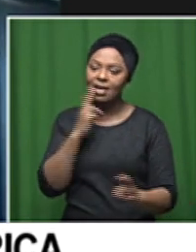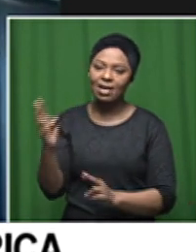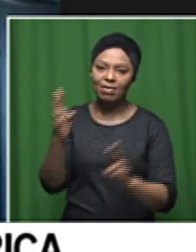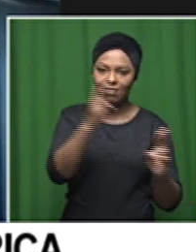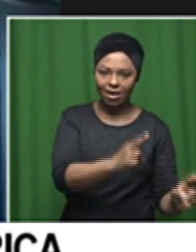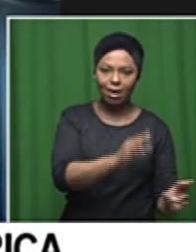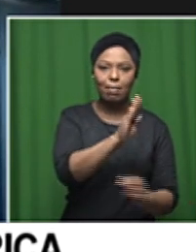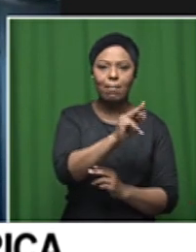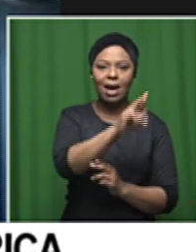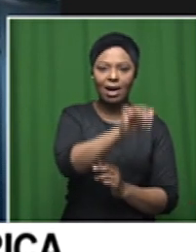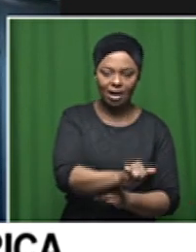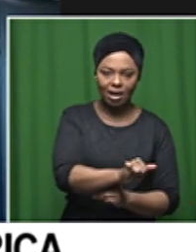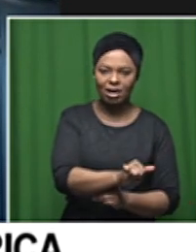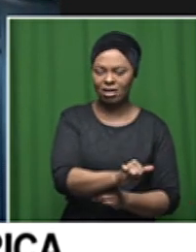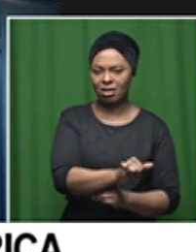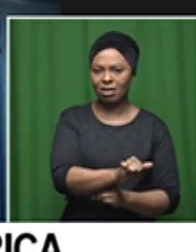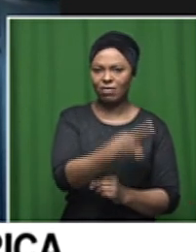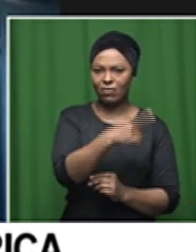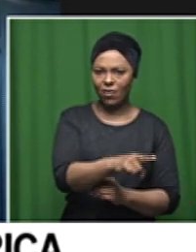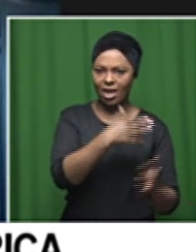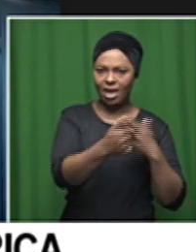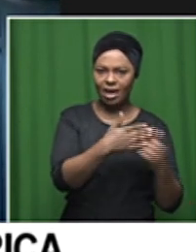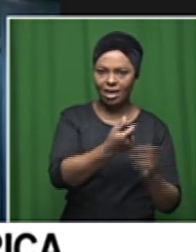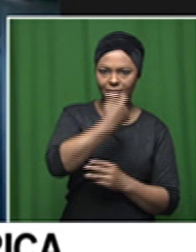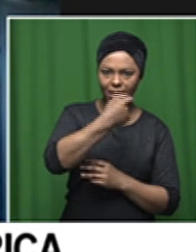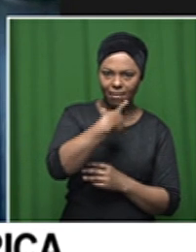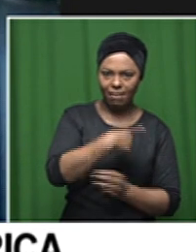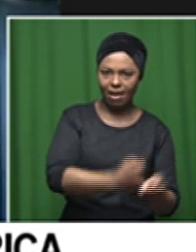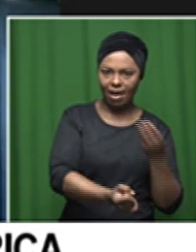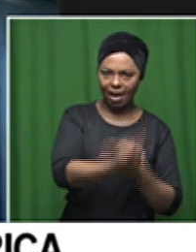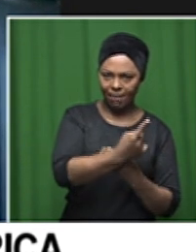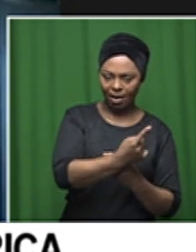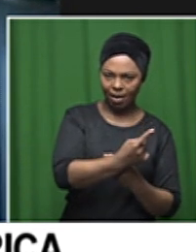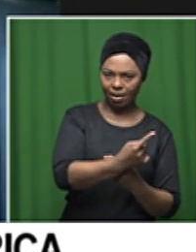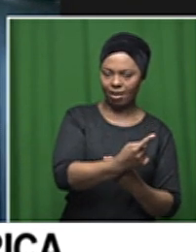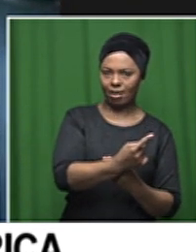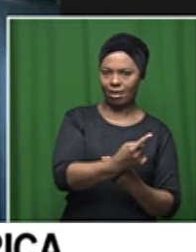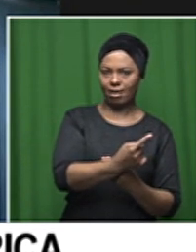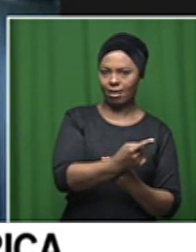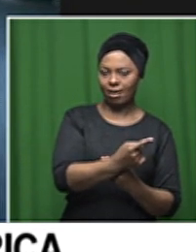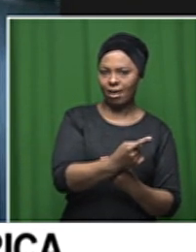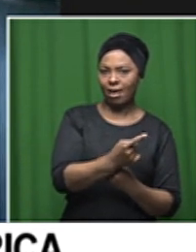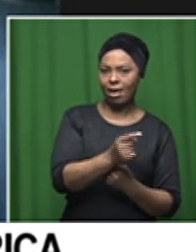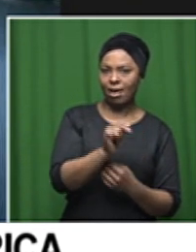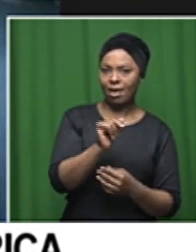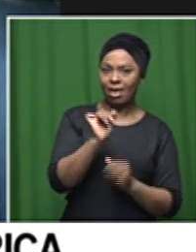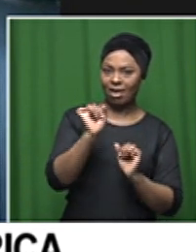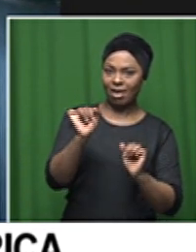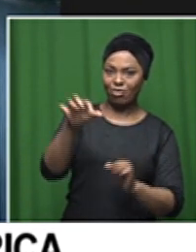any treatment or care that in their provinces, specialists are not